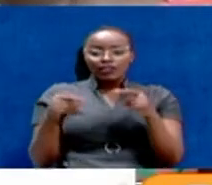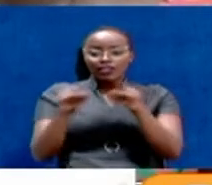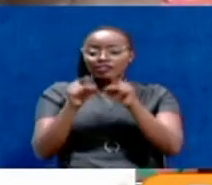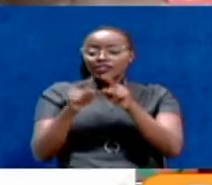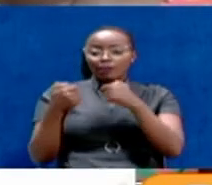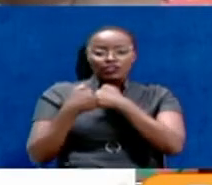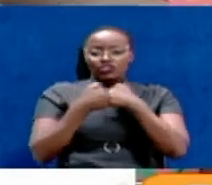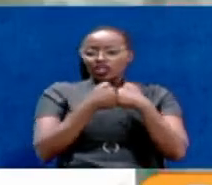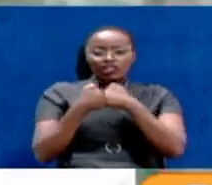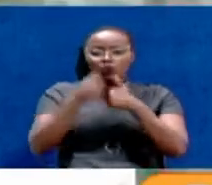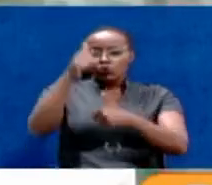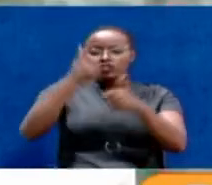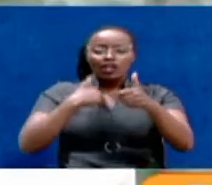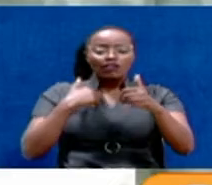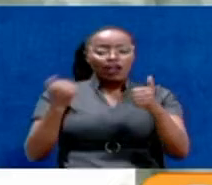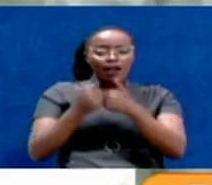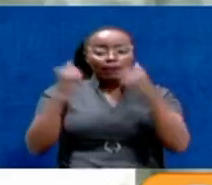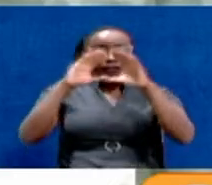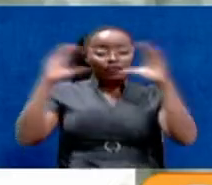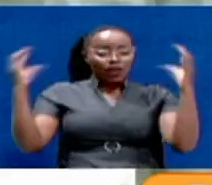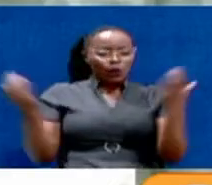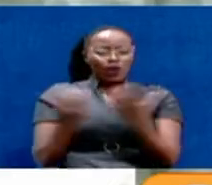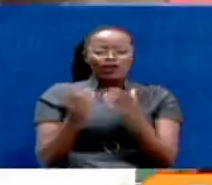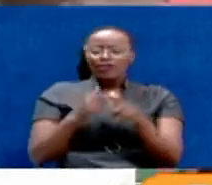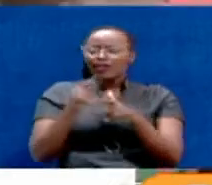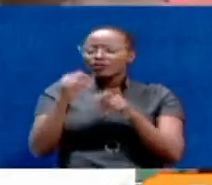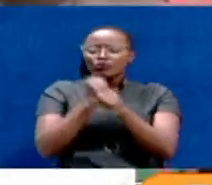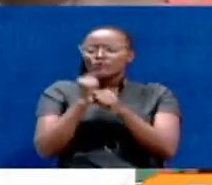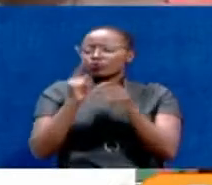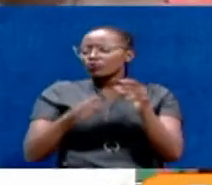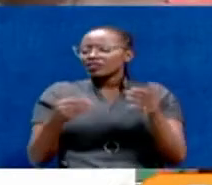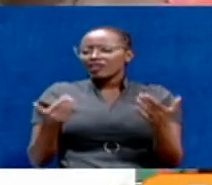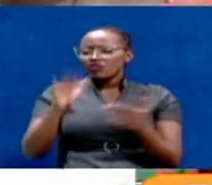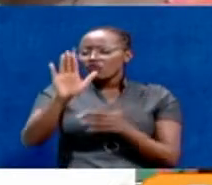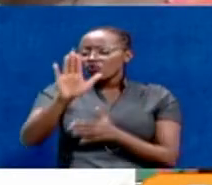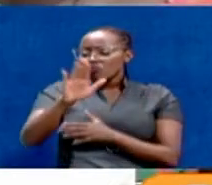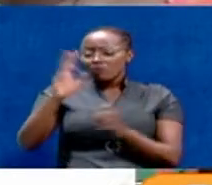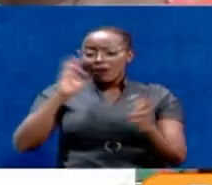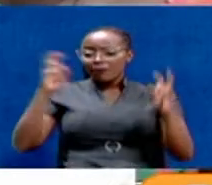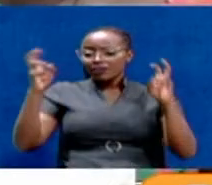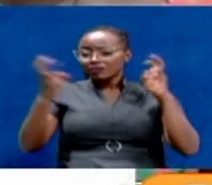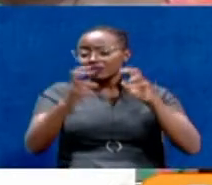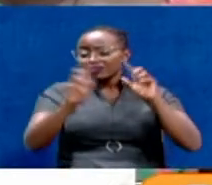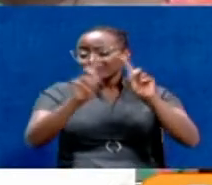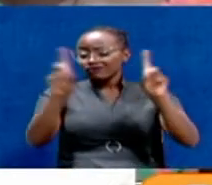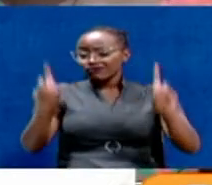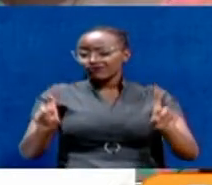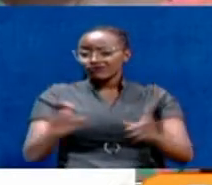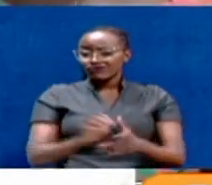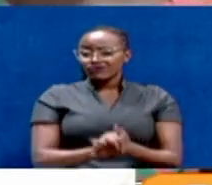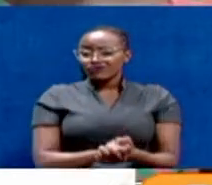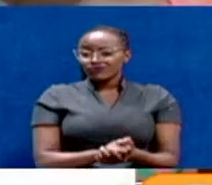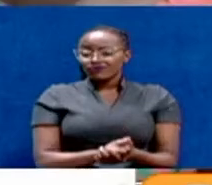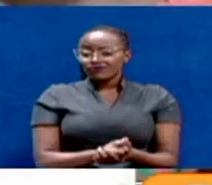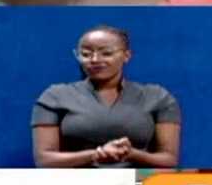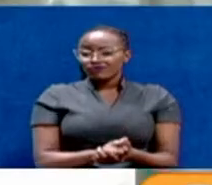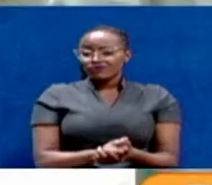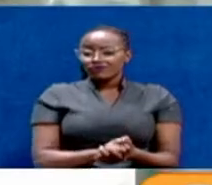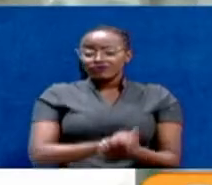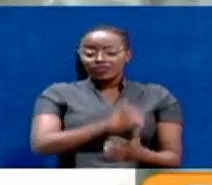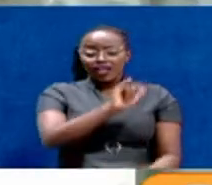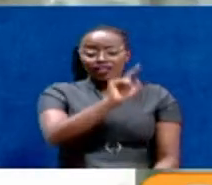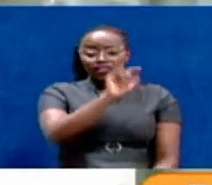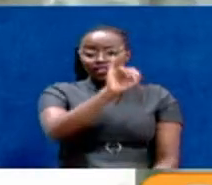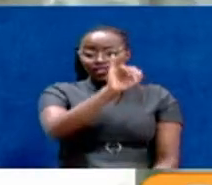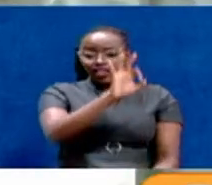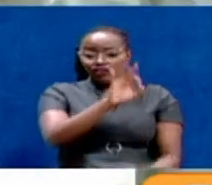issues which it's going around the world. So how do you go about this then from your perspective? As ITF, ITF